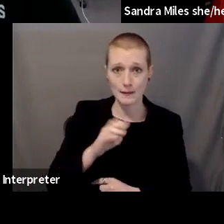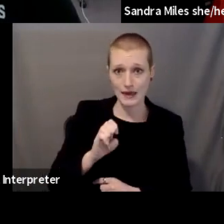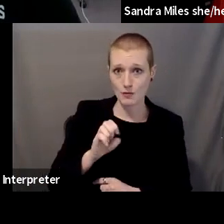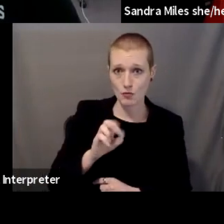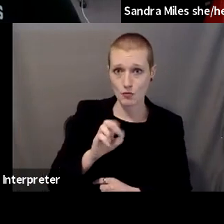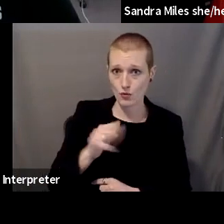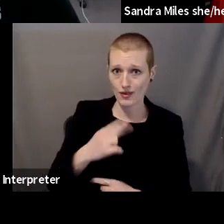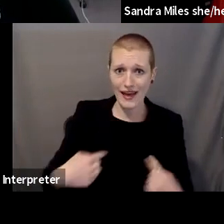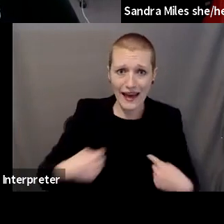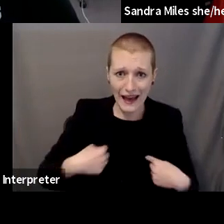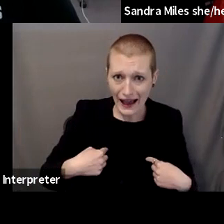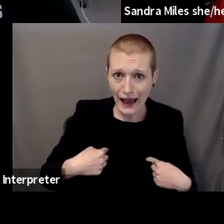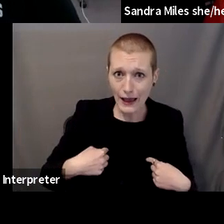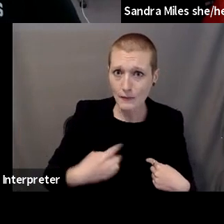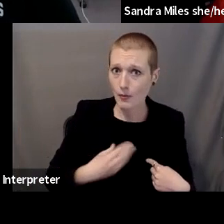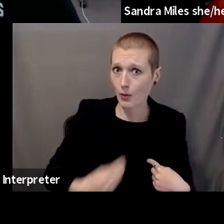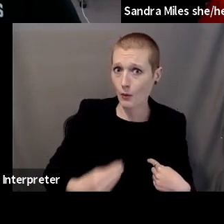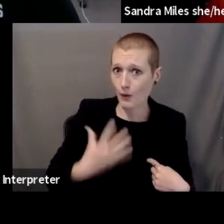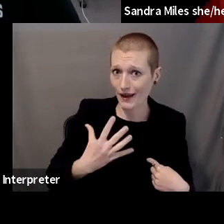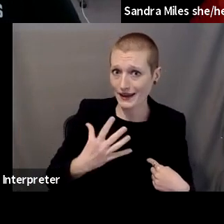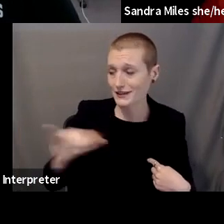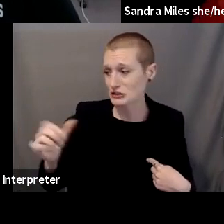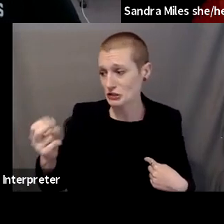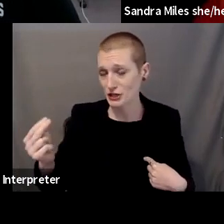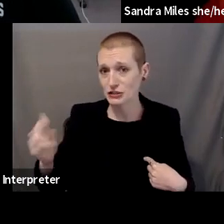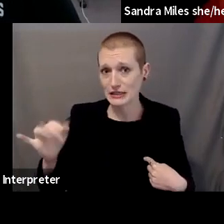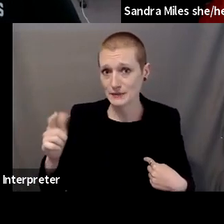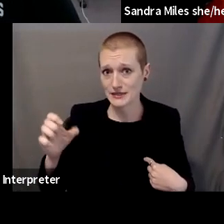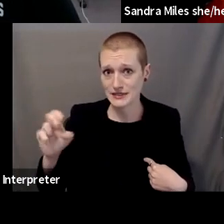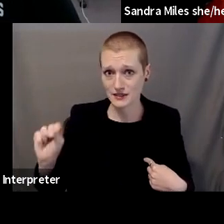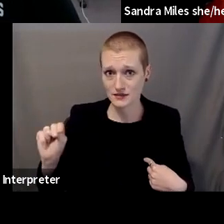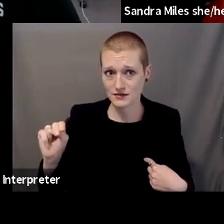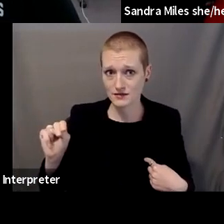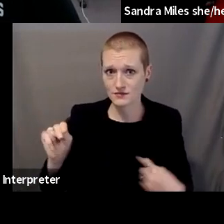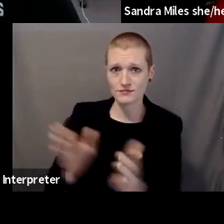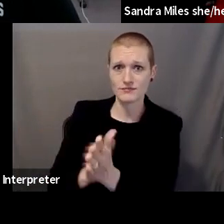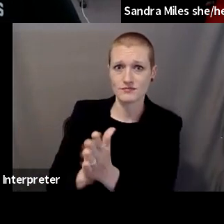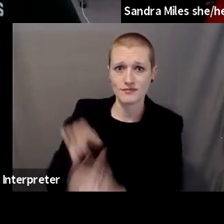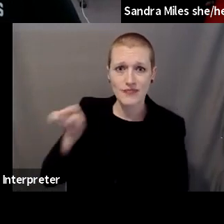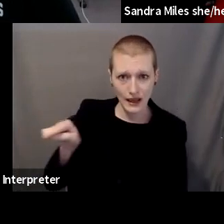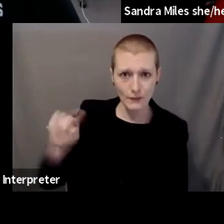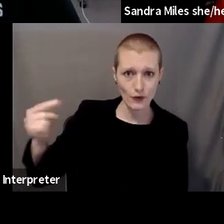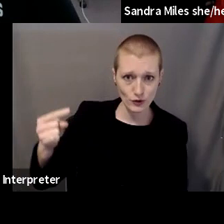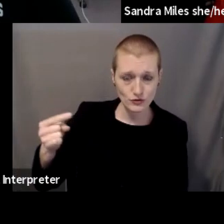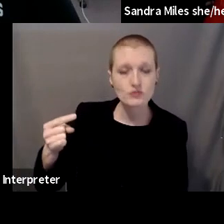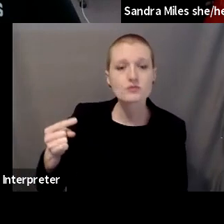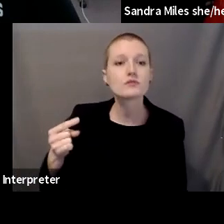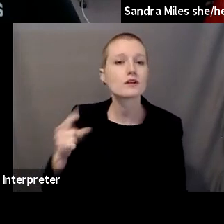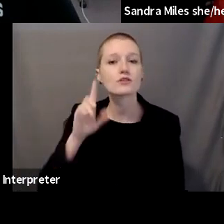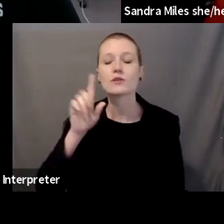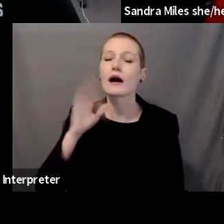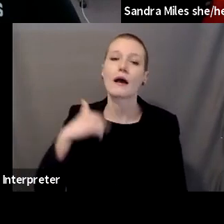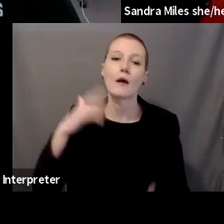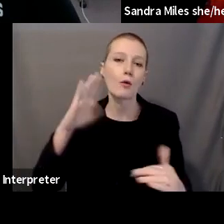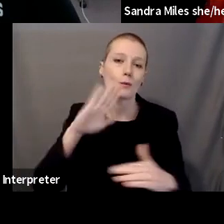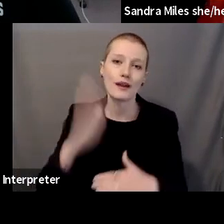never goes away. I really do. Yeah. All right. Well, we have time for questions, and we have